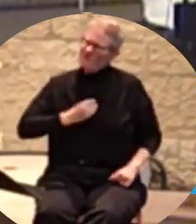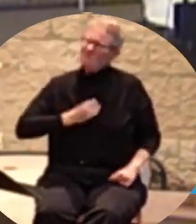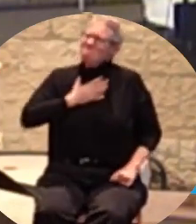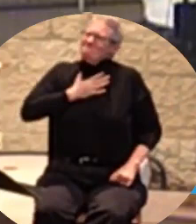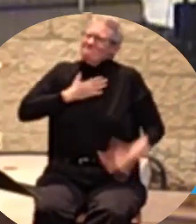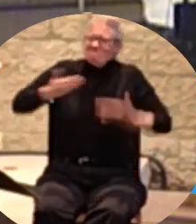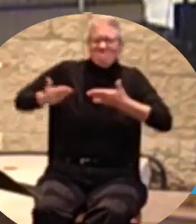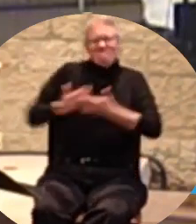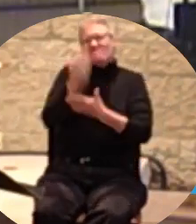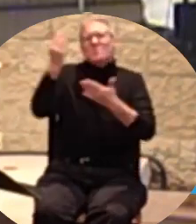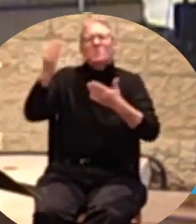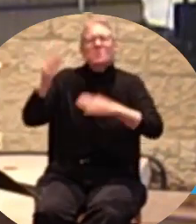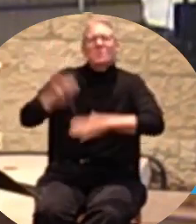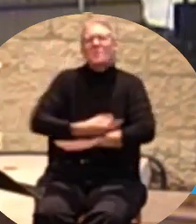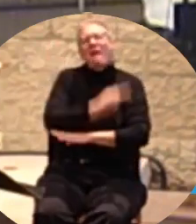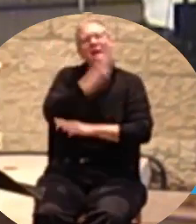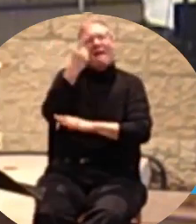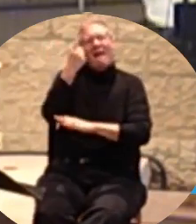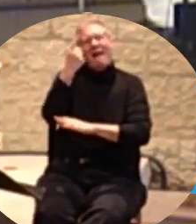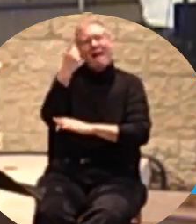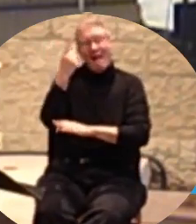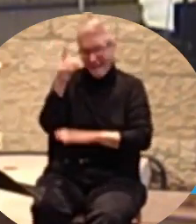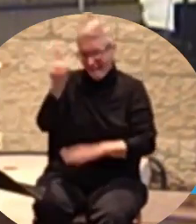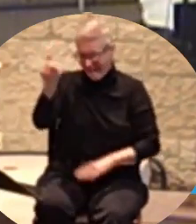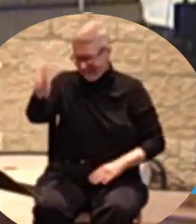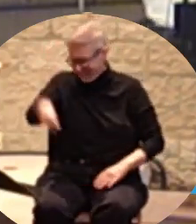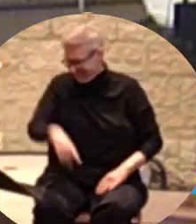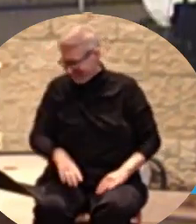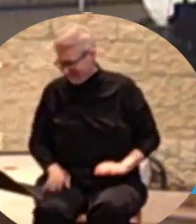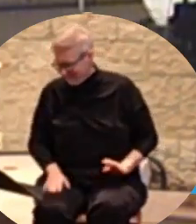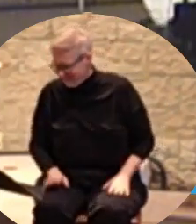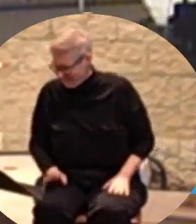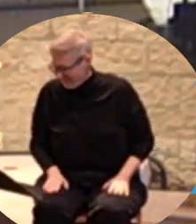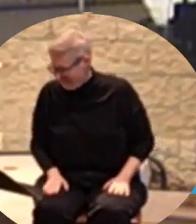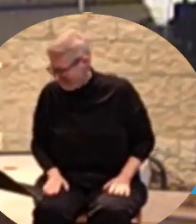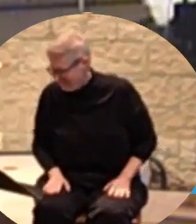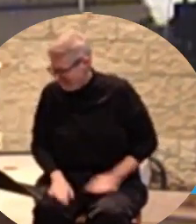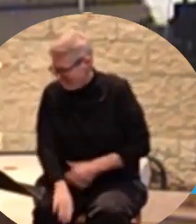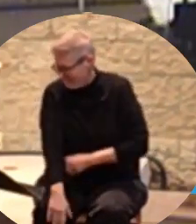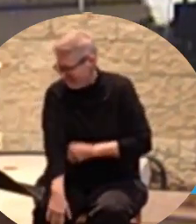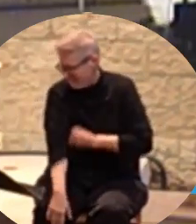you feel a brand new day?